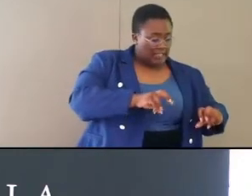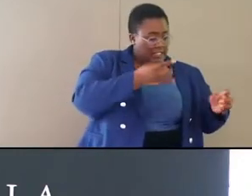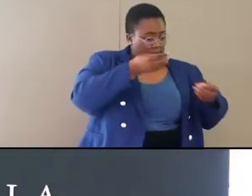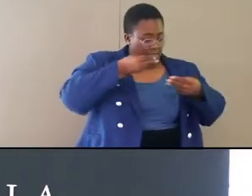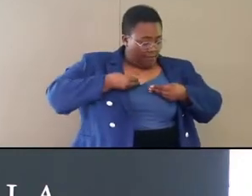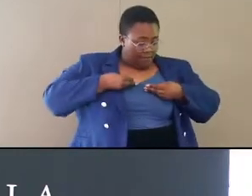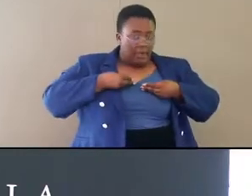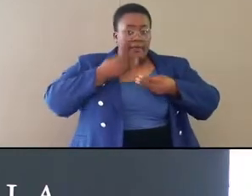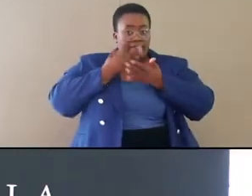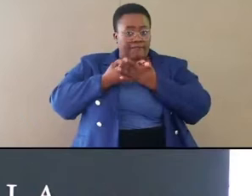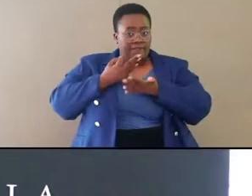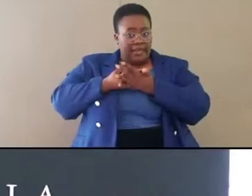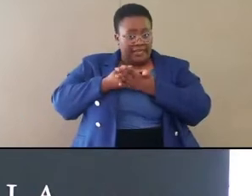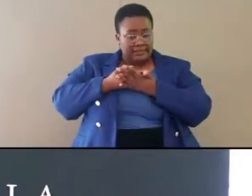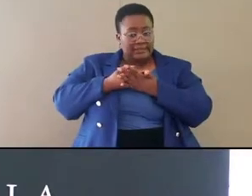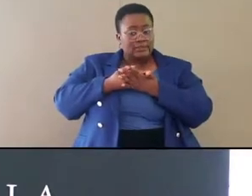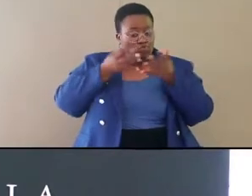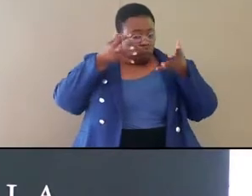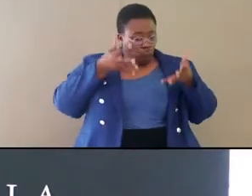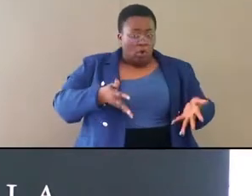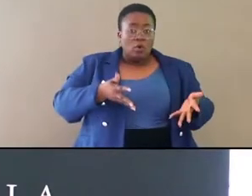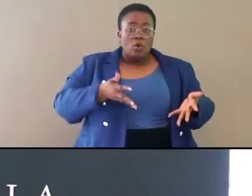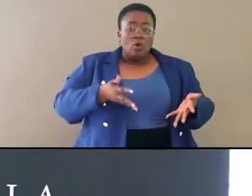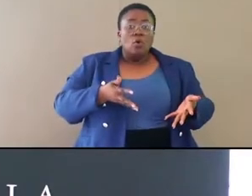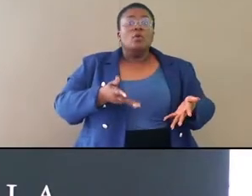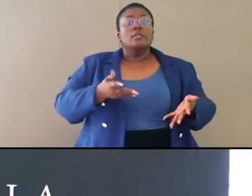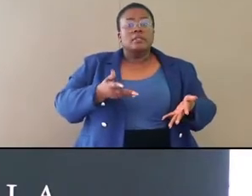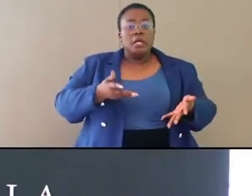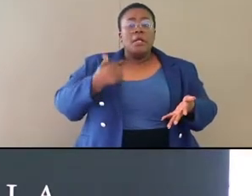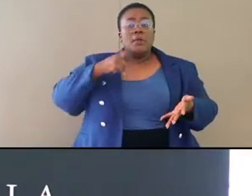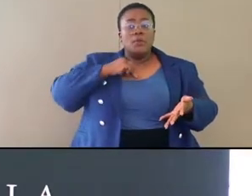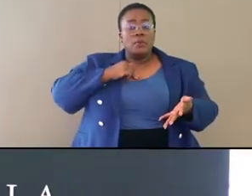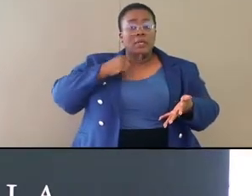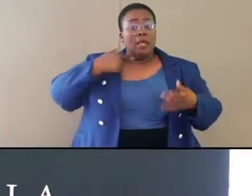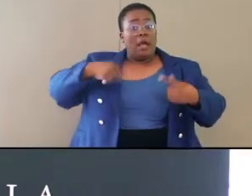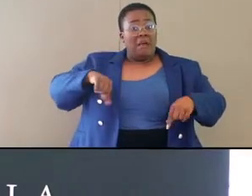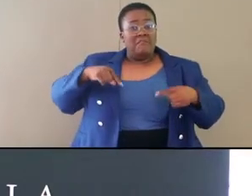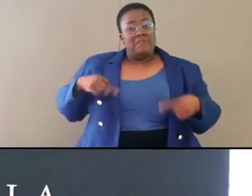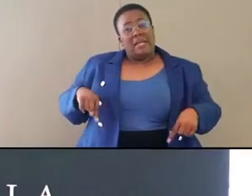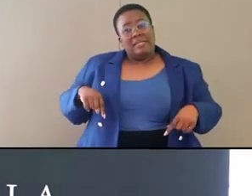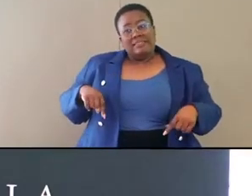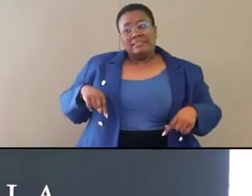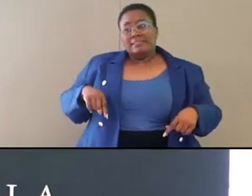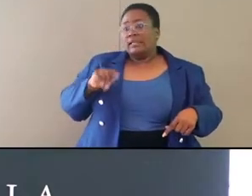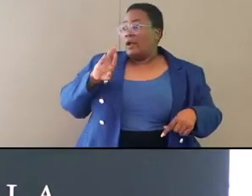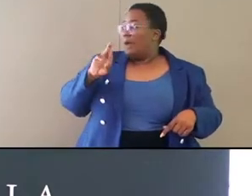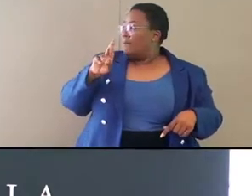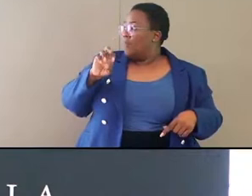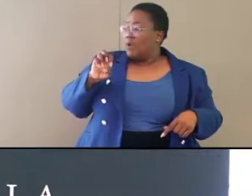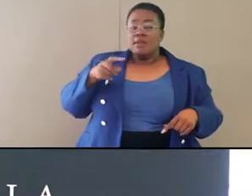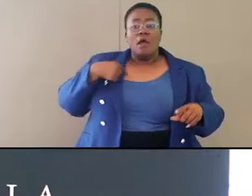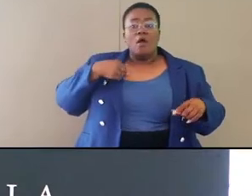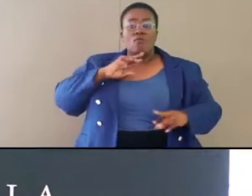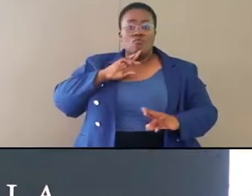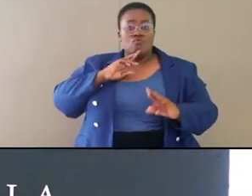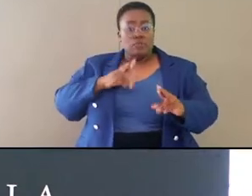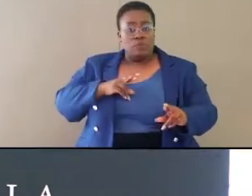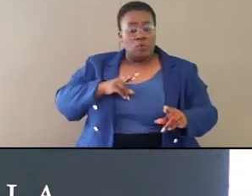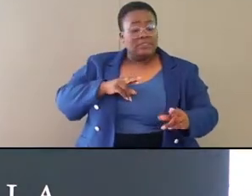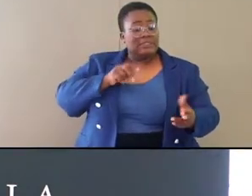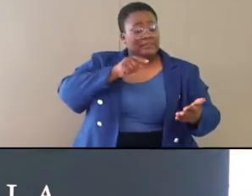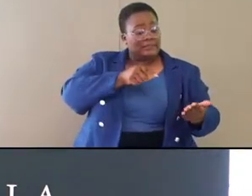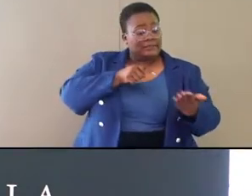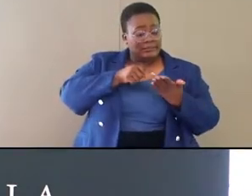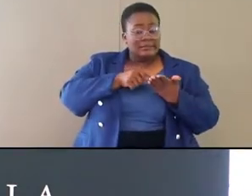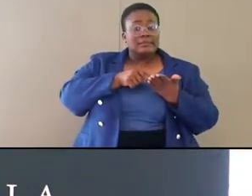facts, give it to us the way it is, and we must not be afraid, Brenda, of responding to what they've